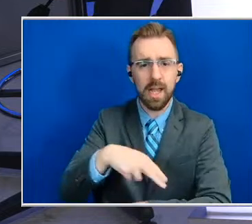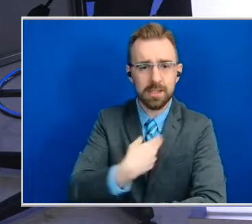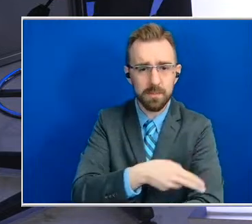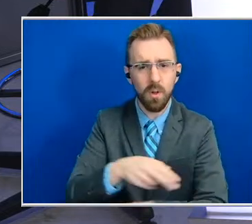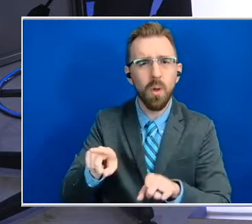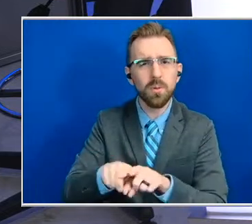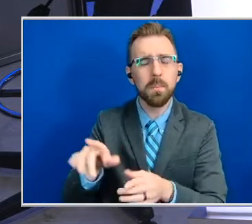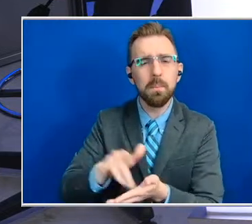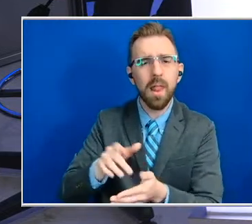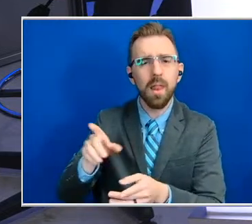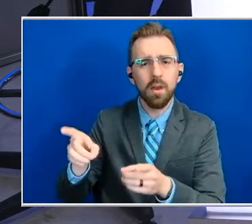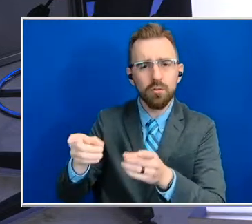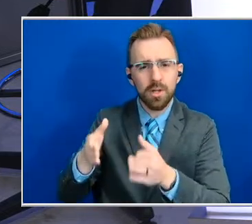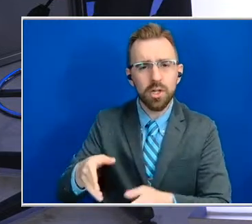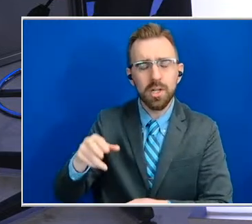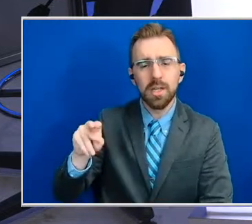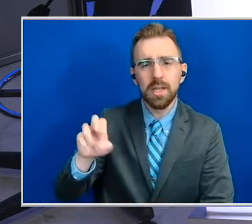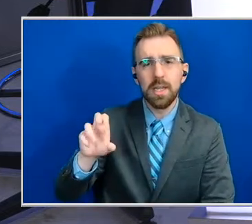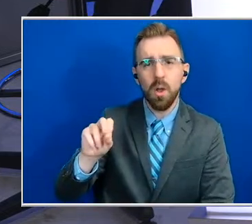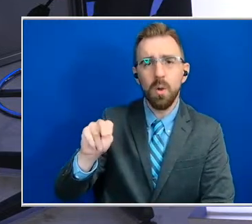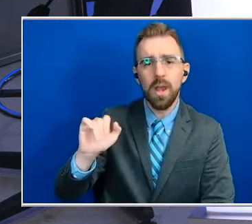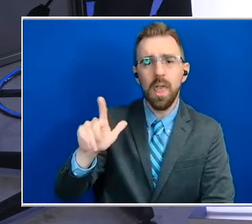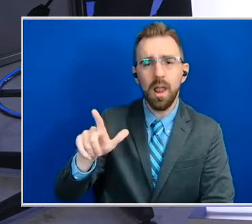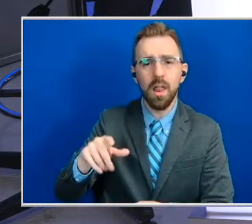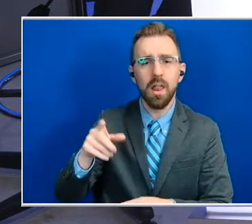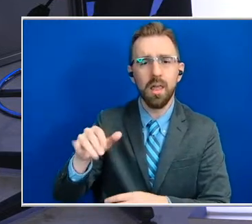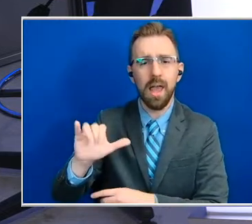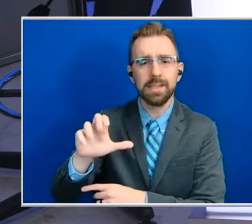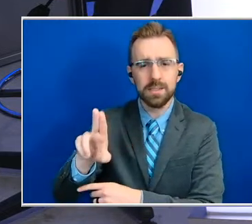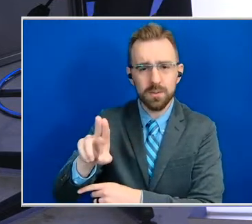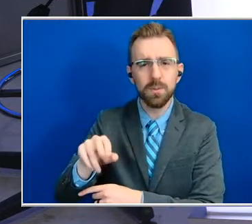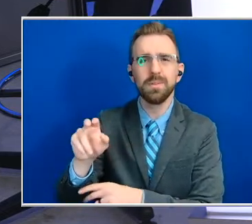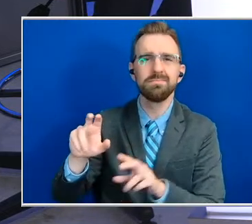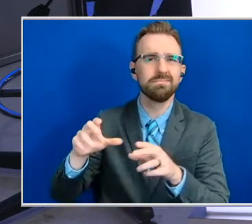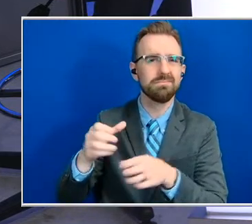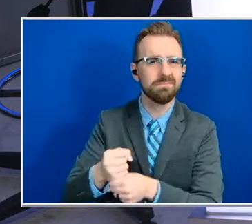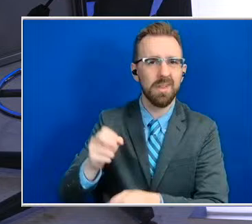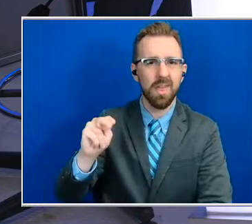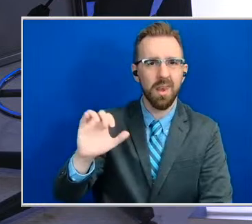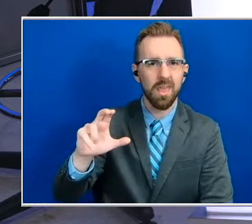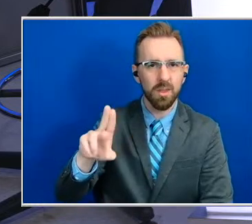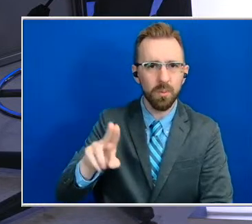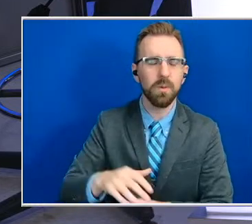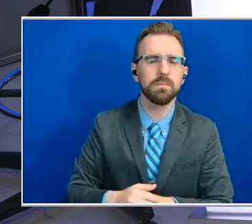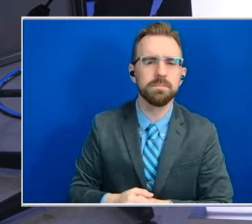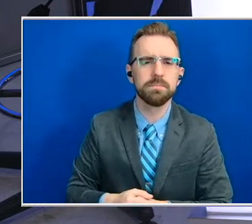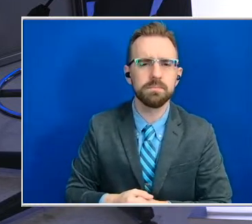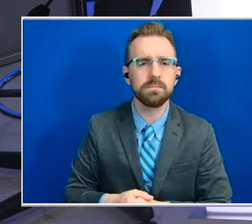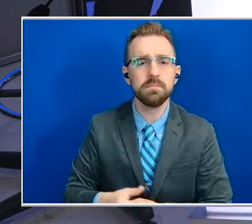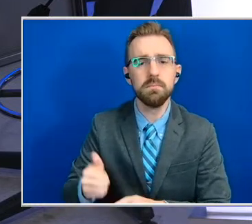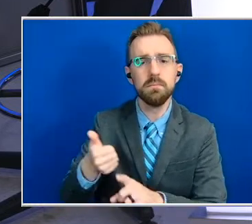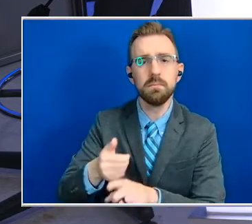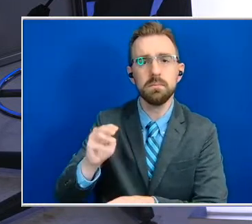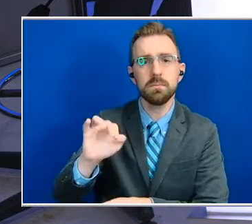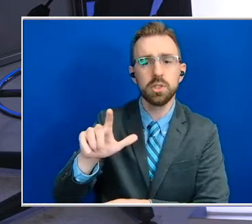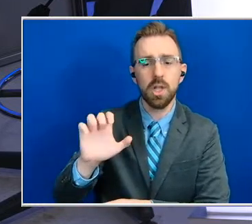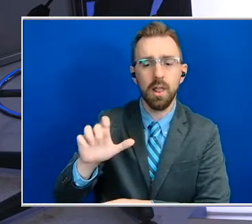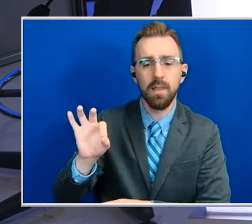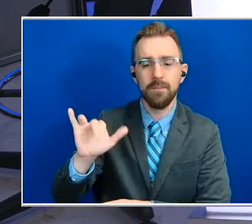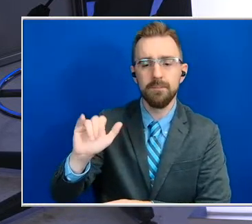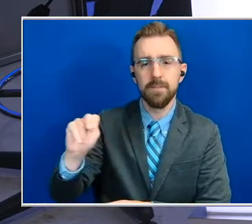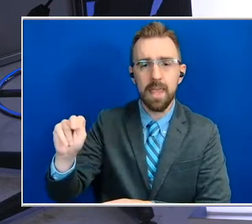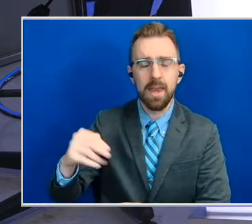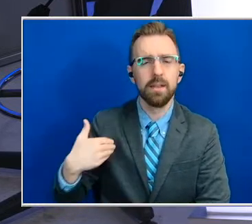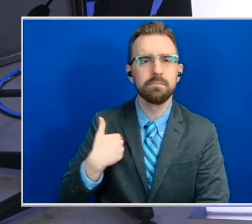system's neonatal intensive care unit, or what we call the NICU or the NICU. Michelle Finn is a lactation consultant and